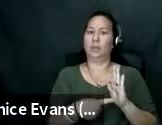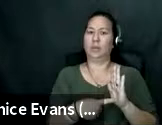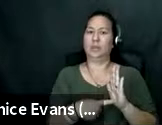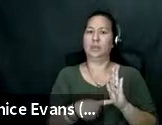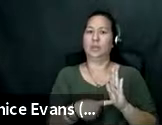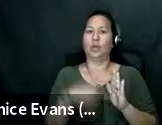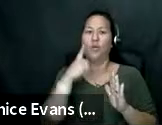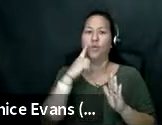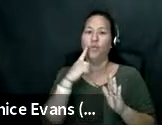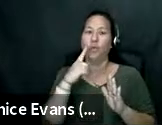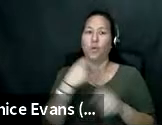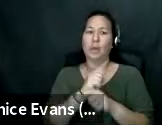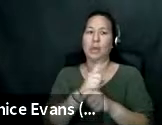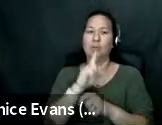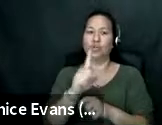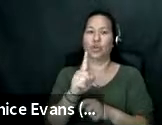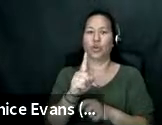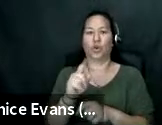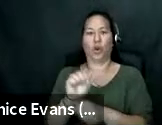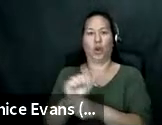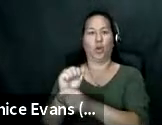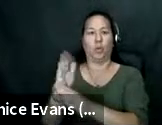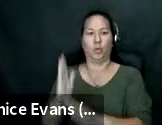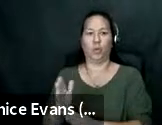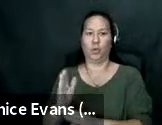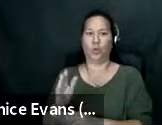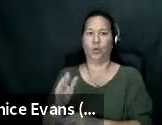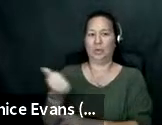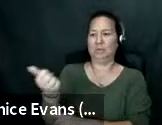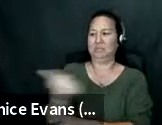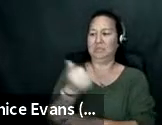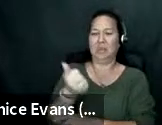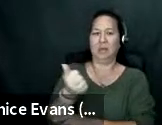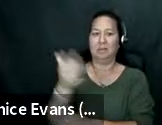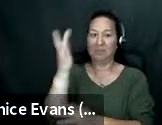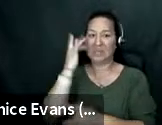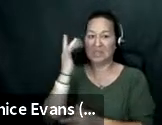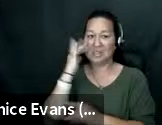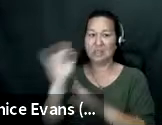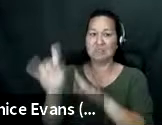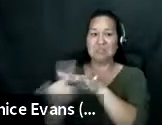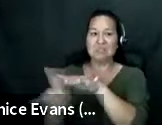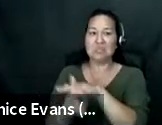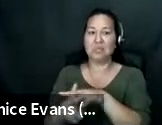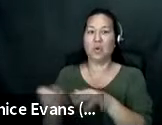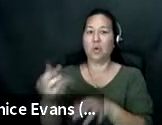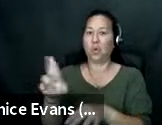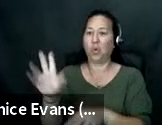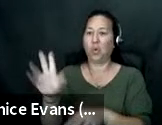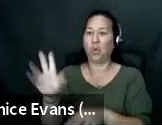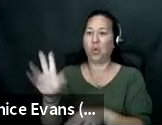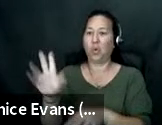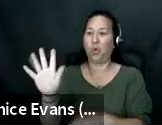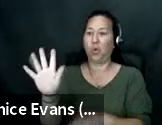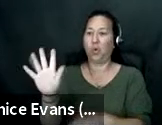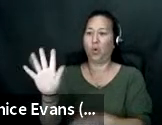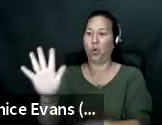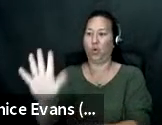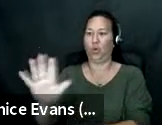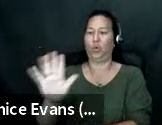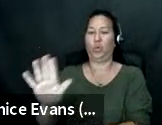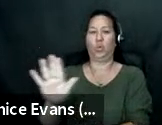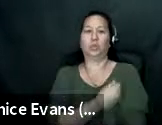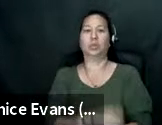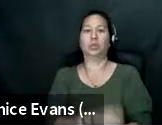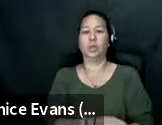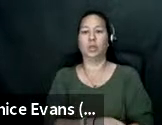required? So for a case per Cal OSHA, employers are required to investigate COVID-19